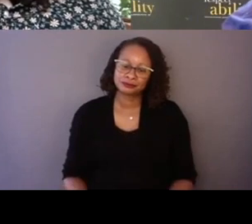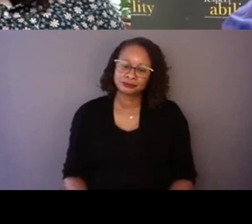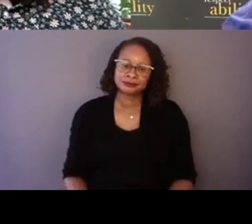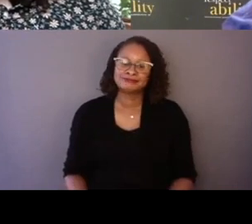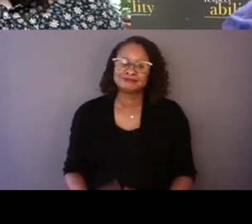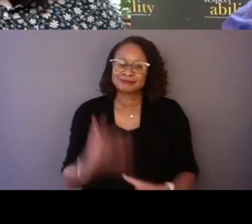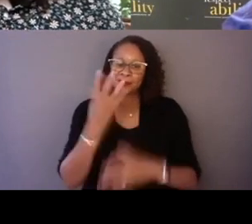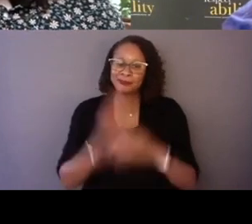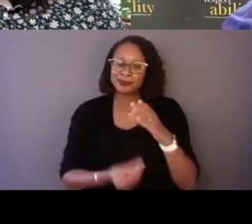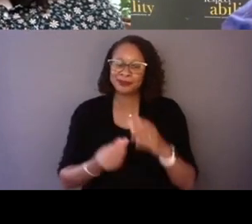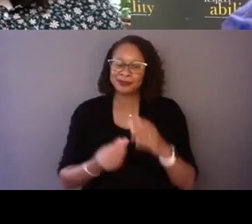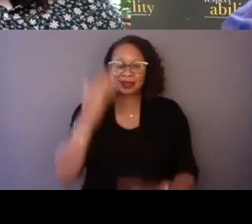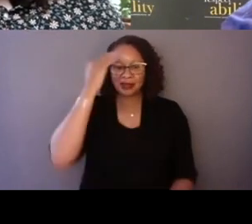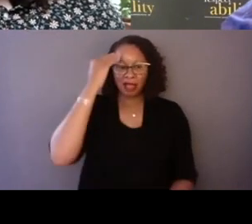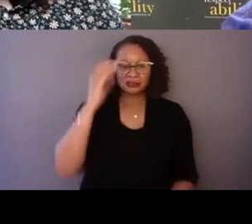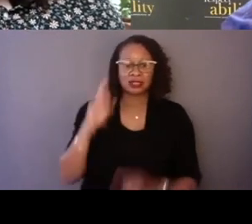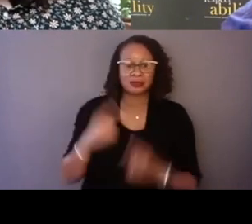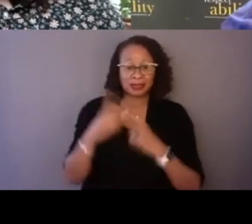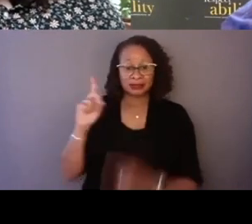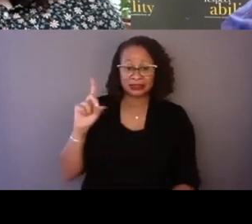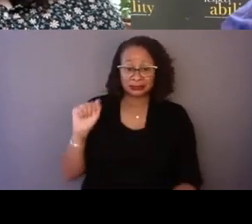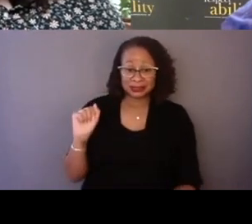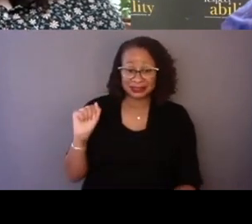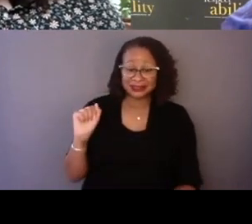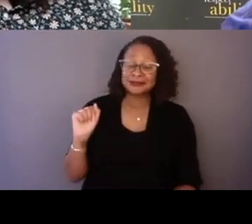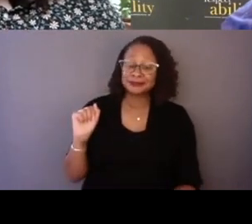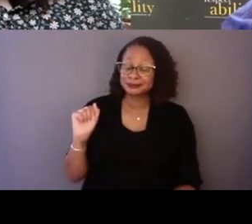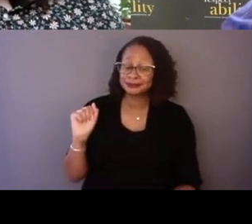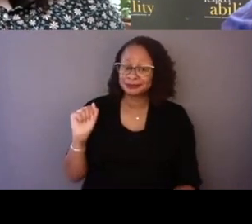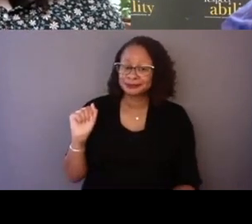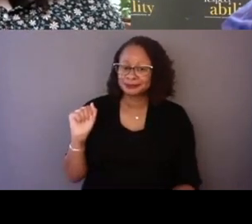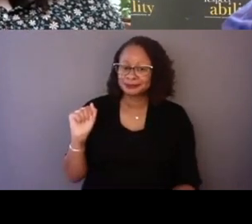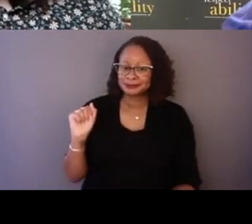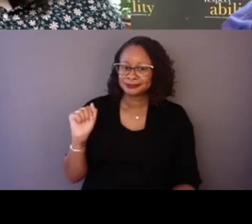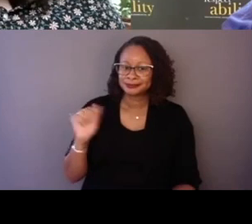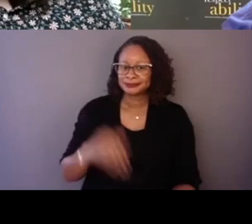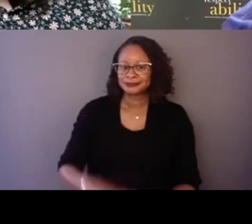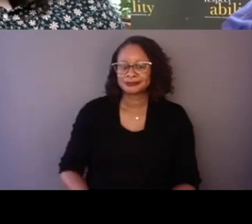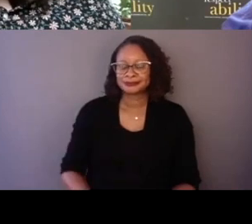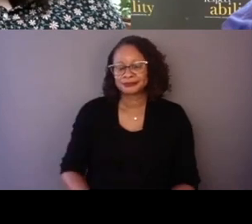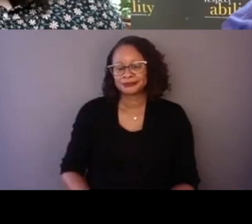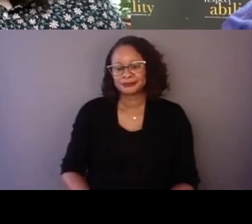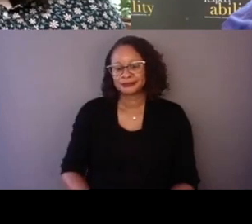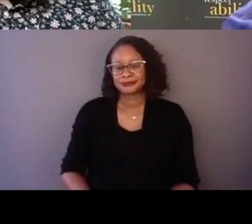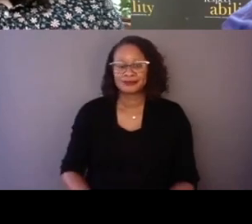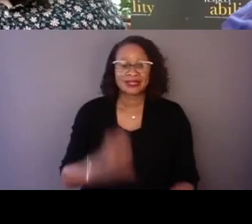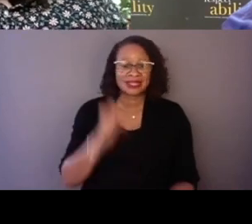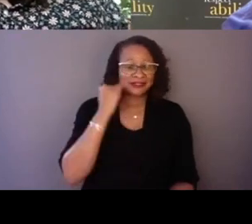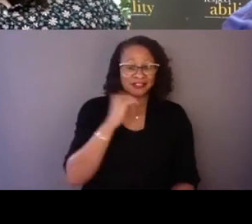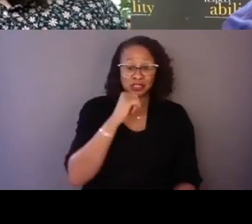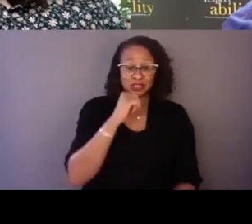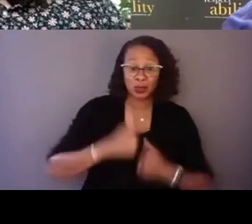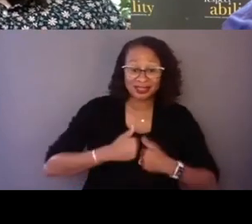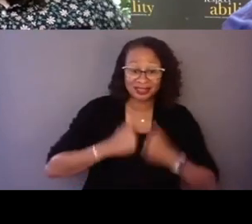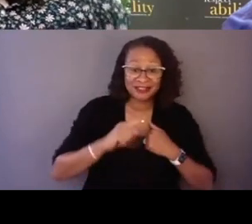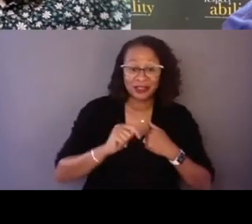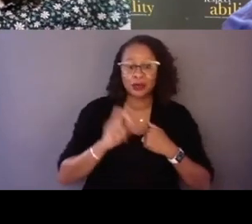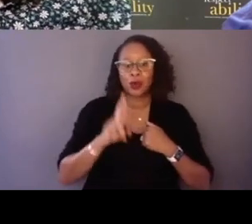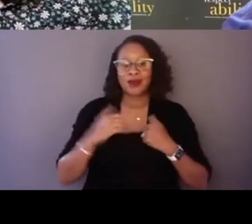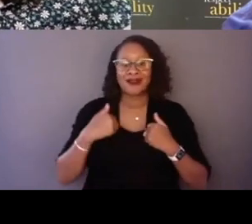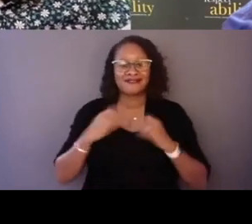knowledge of disability in if you don't live it or you don't have somebody